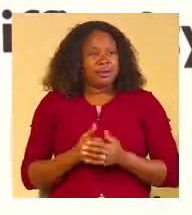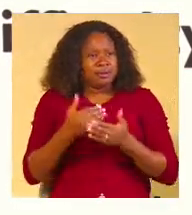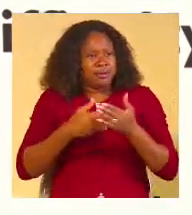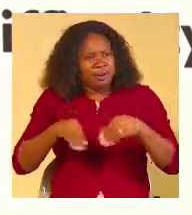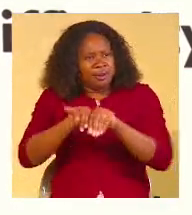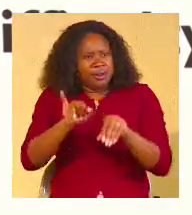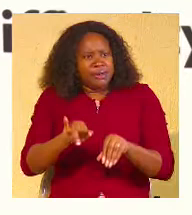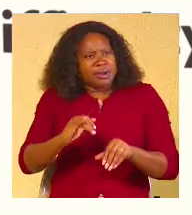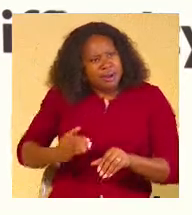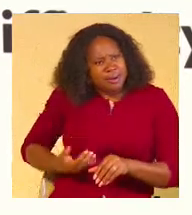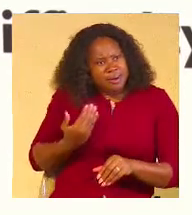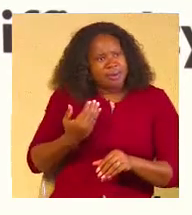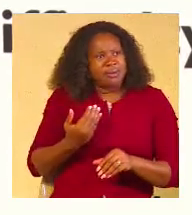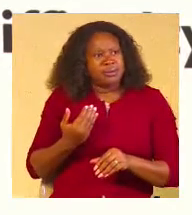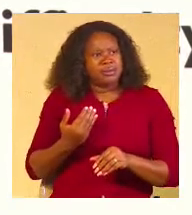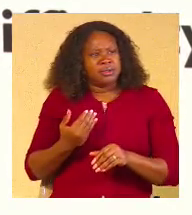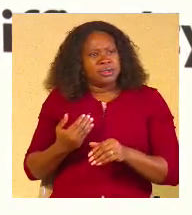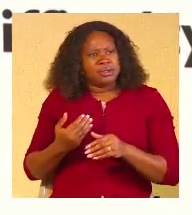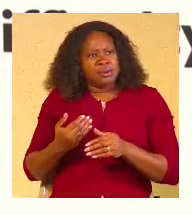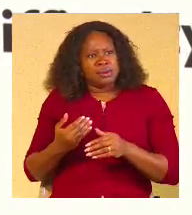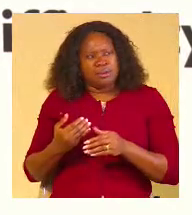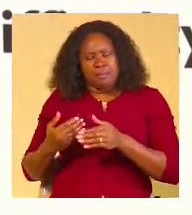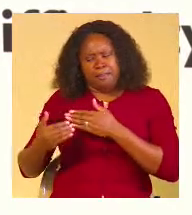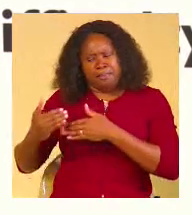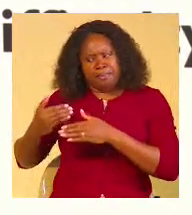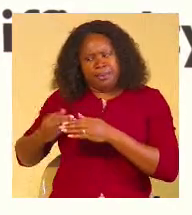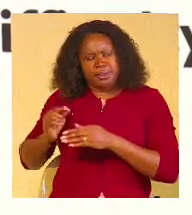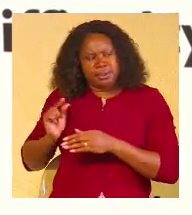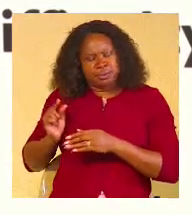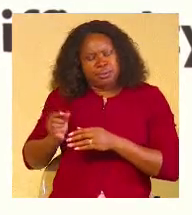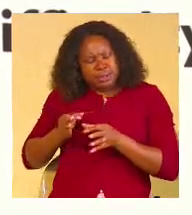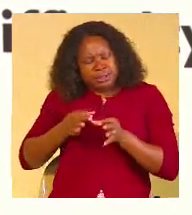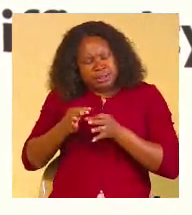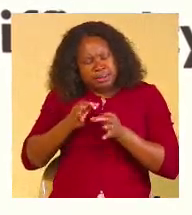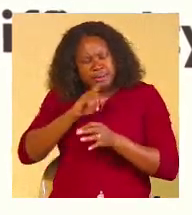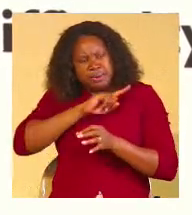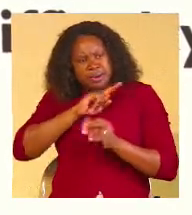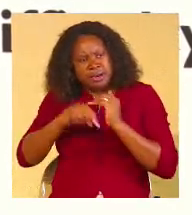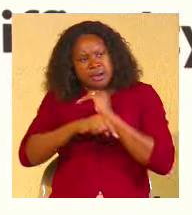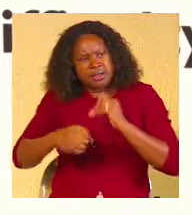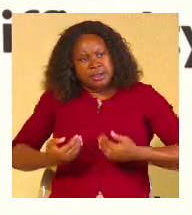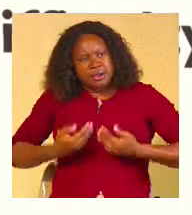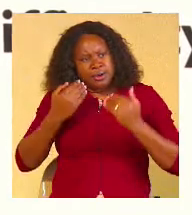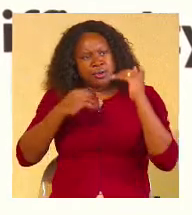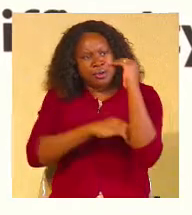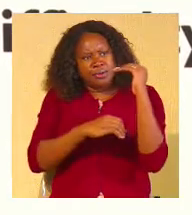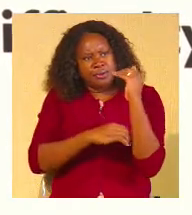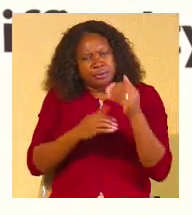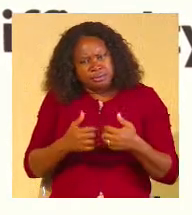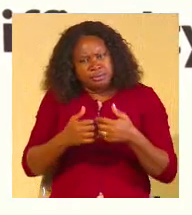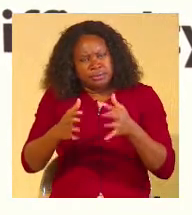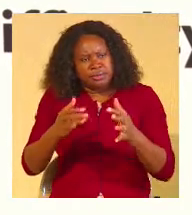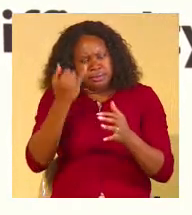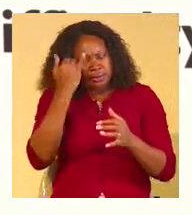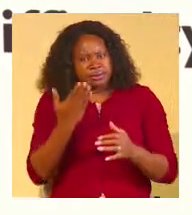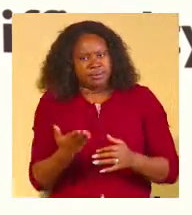that, I just want to take a step back and to perhaps explain why the National Youth Council is embarking on that